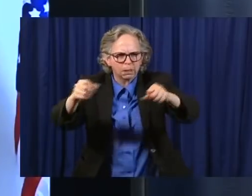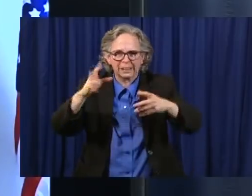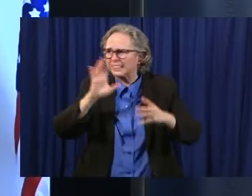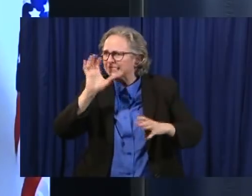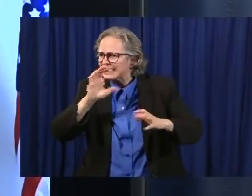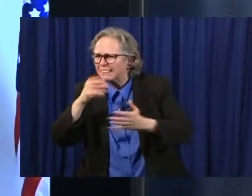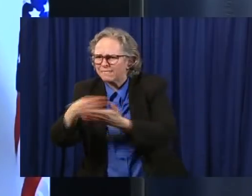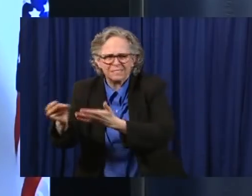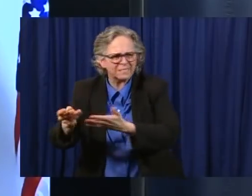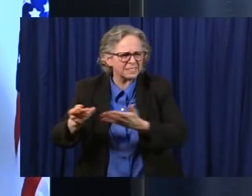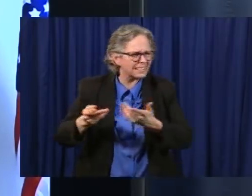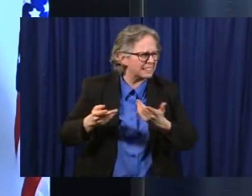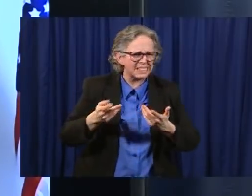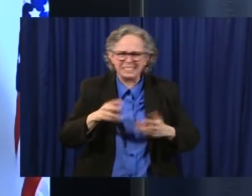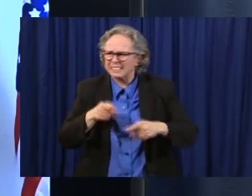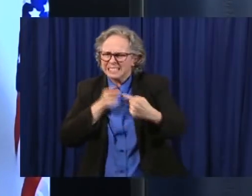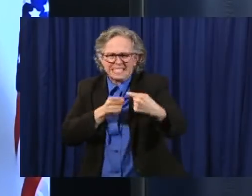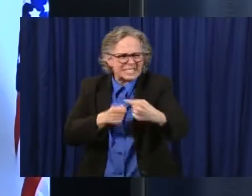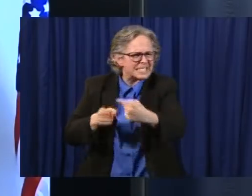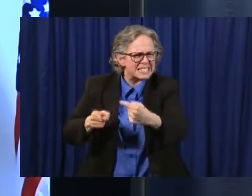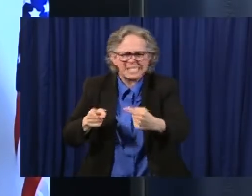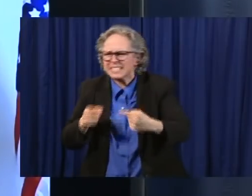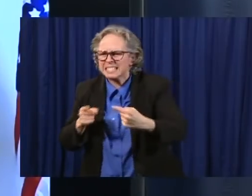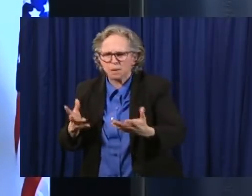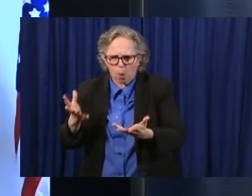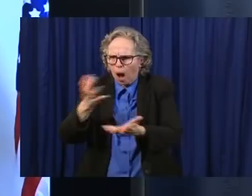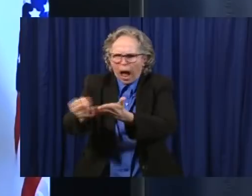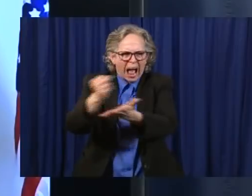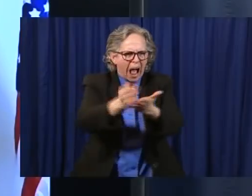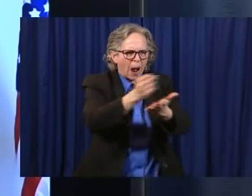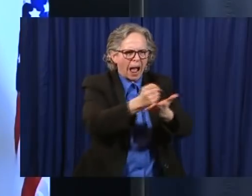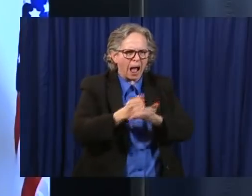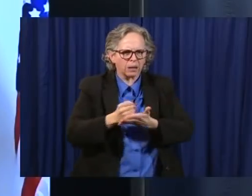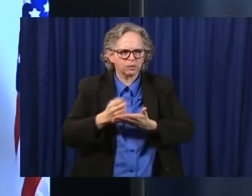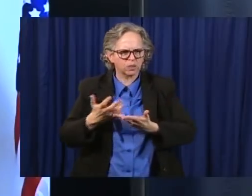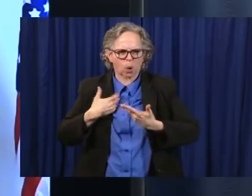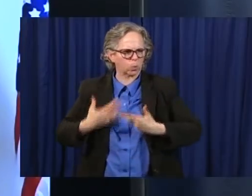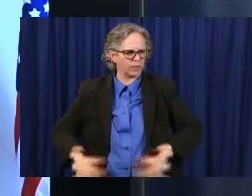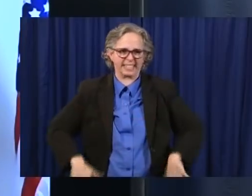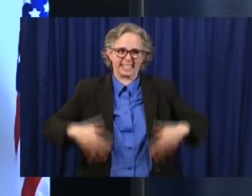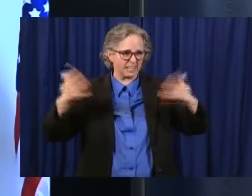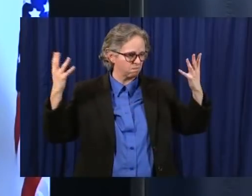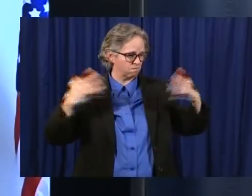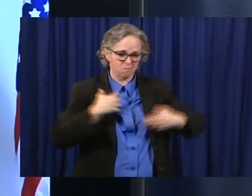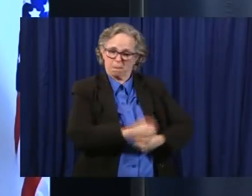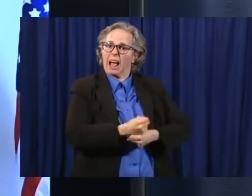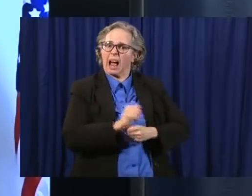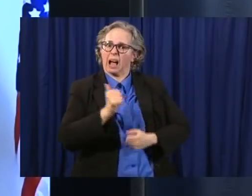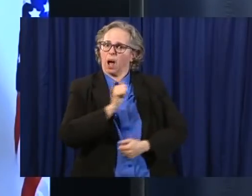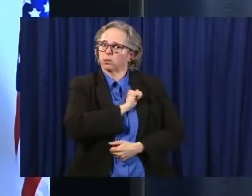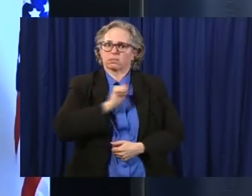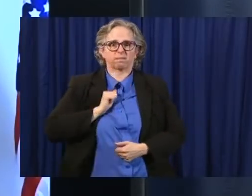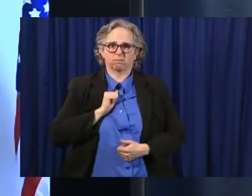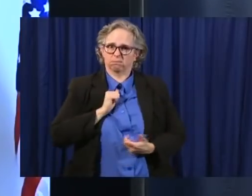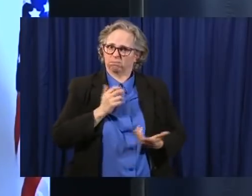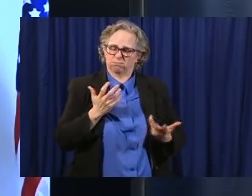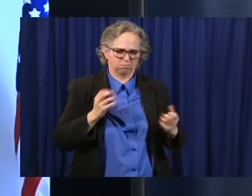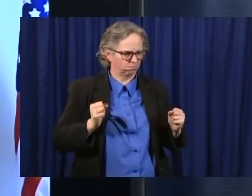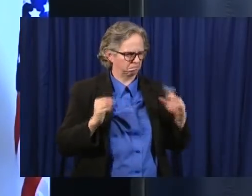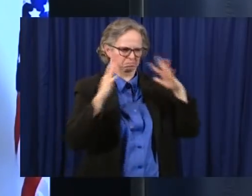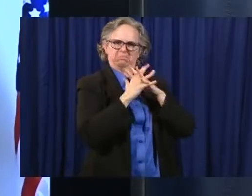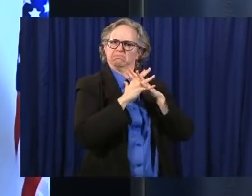kind of quick fashion, so we decided that we would start making it. And the